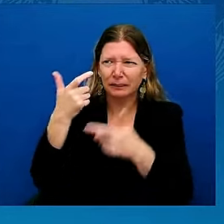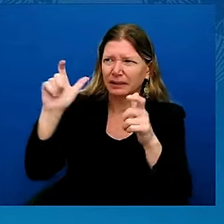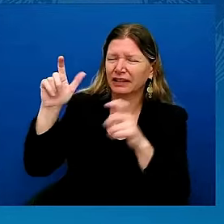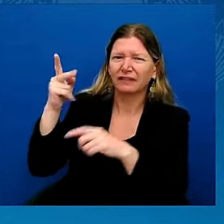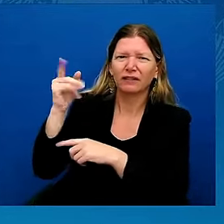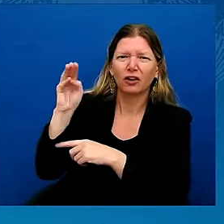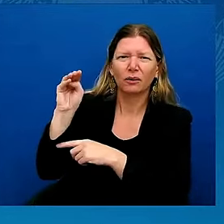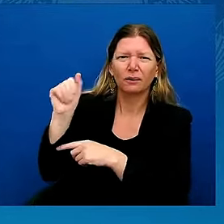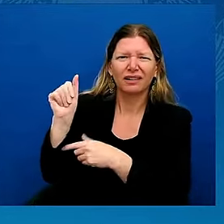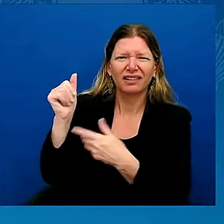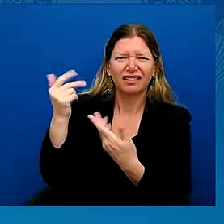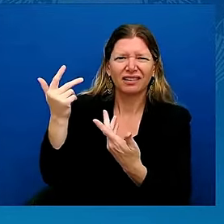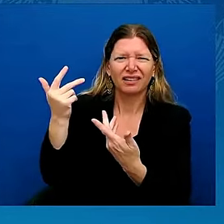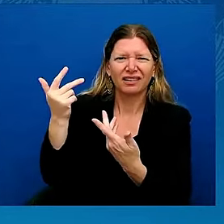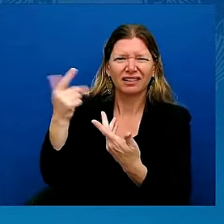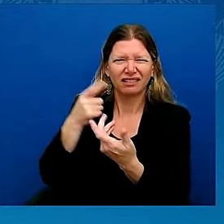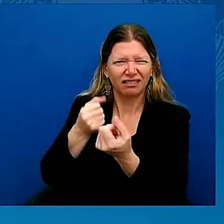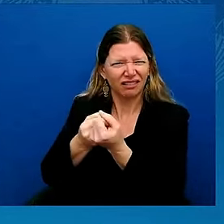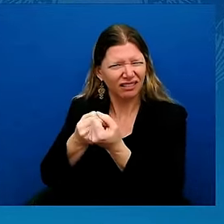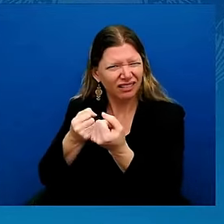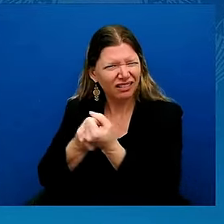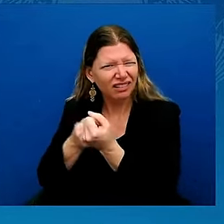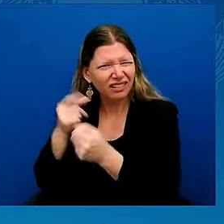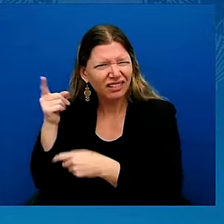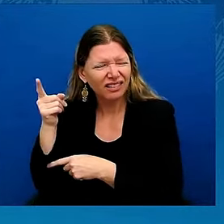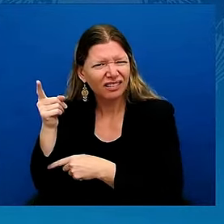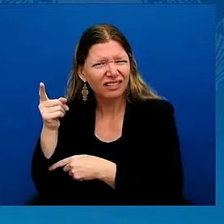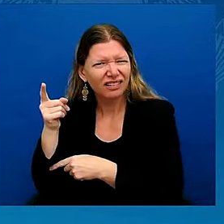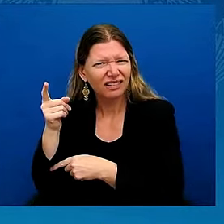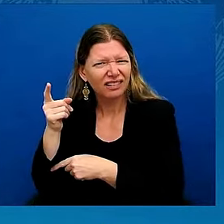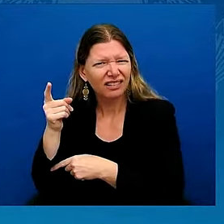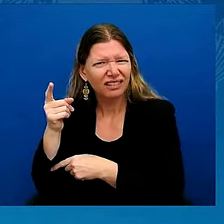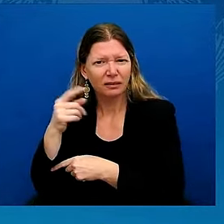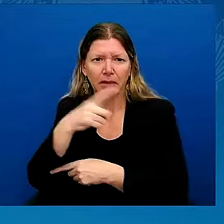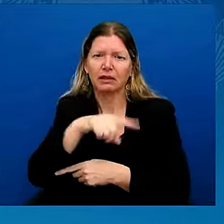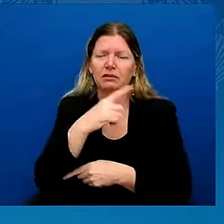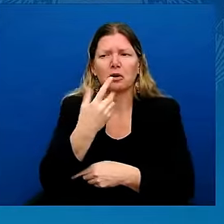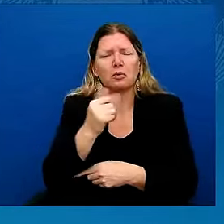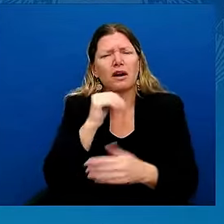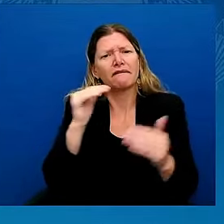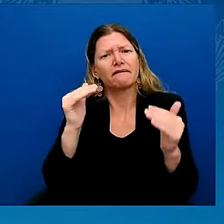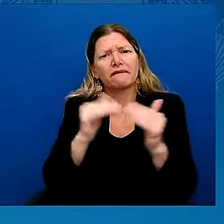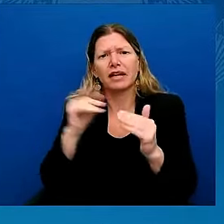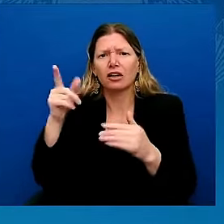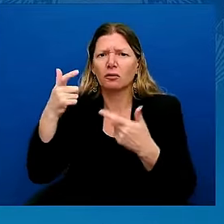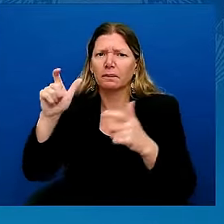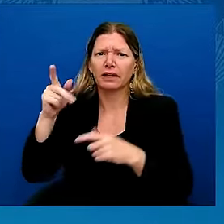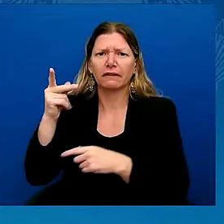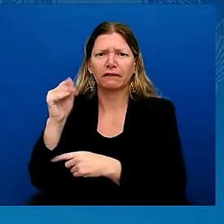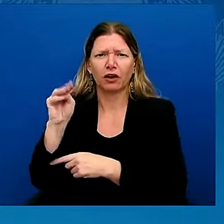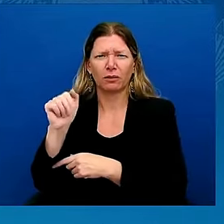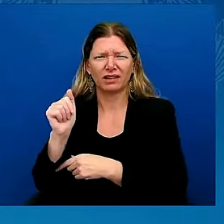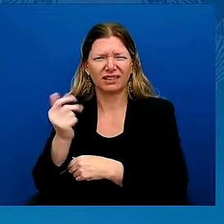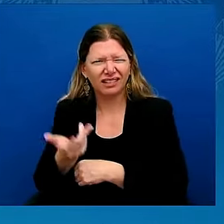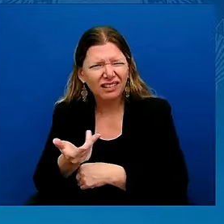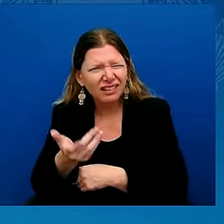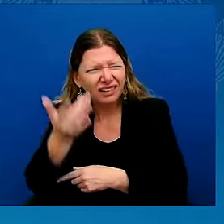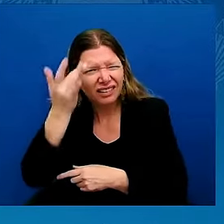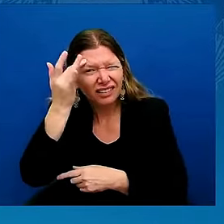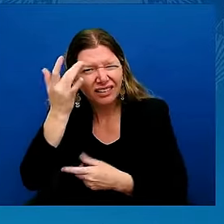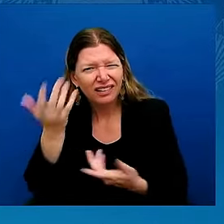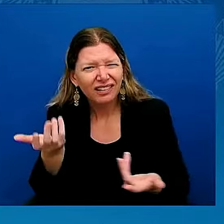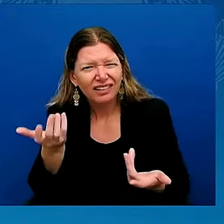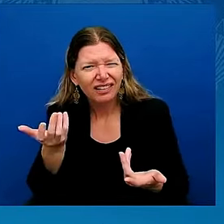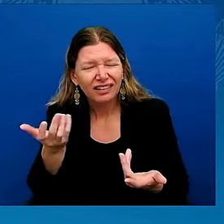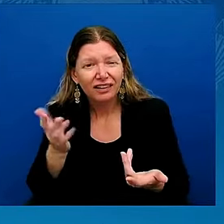That's essentially what they're saying. But I'll tell you what's not fair. What's not fair is that our seniors for too